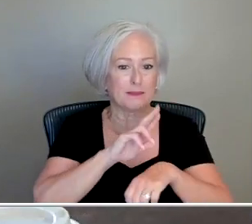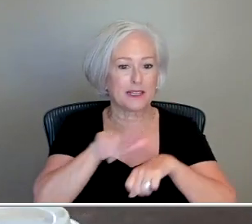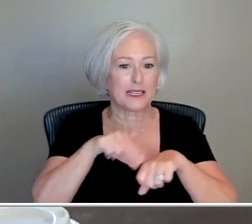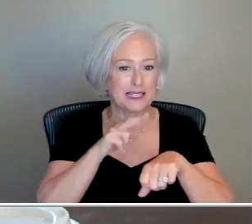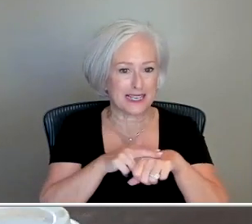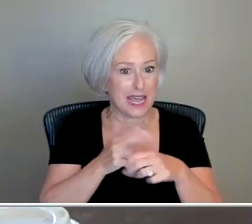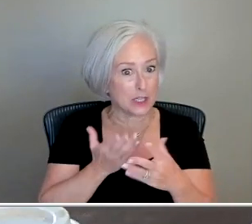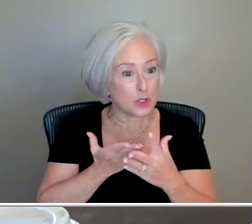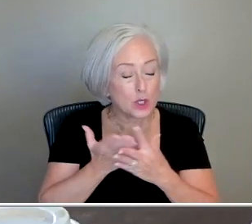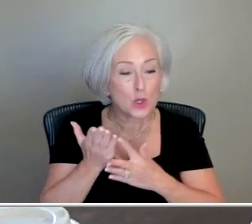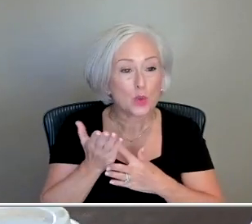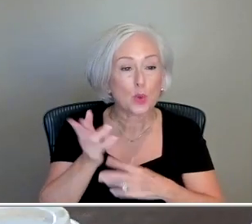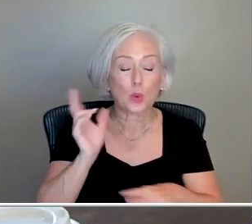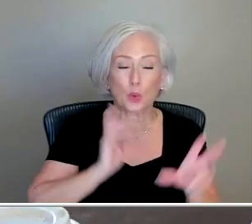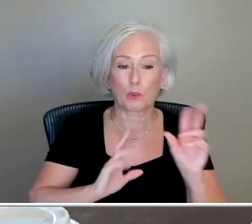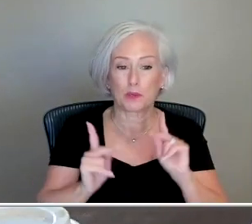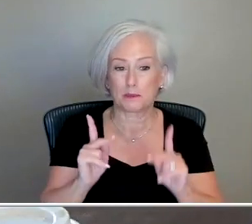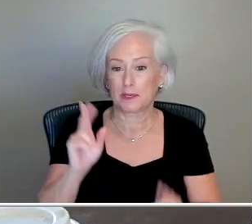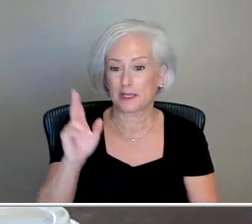City